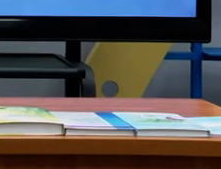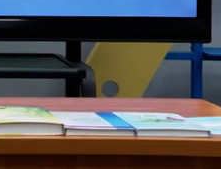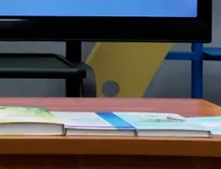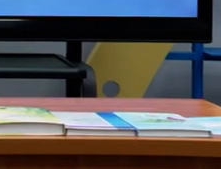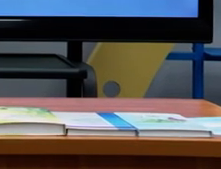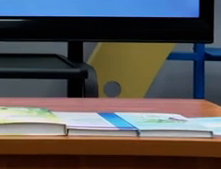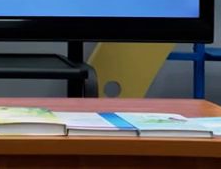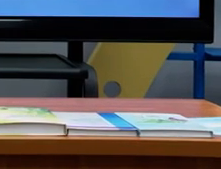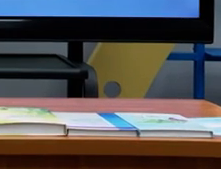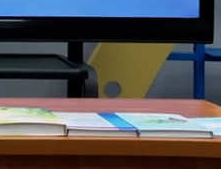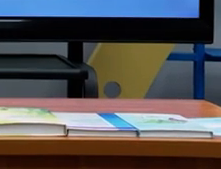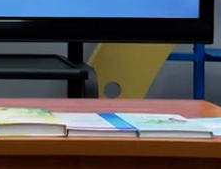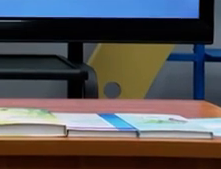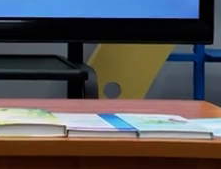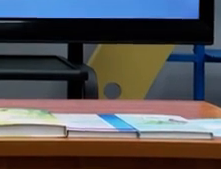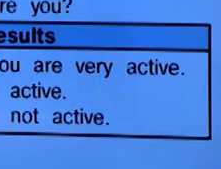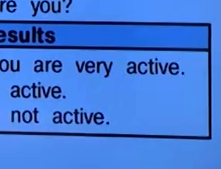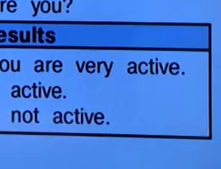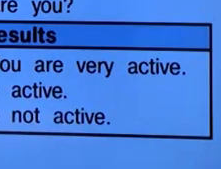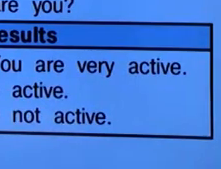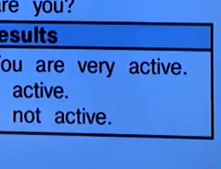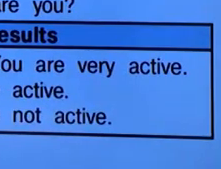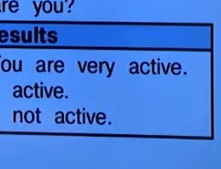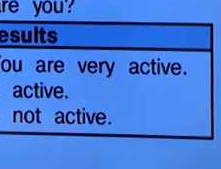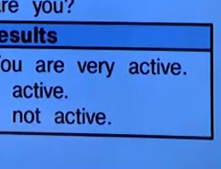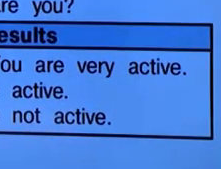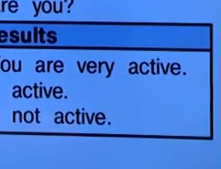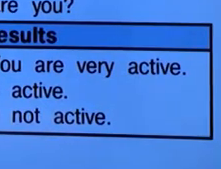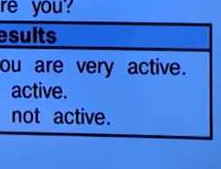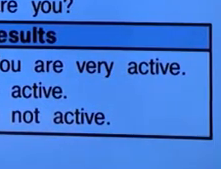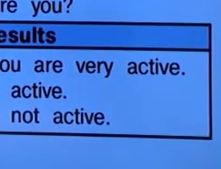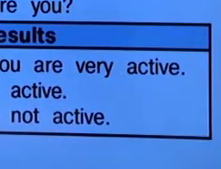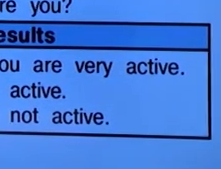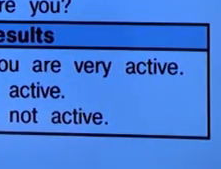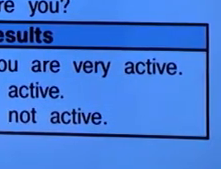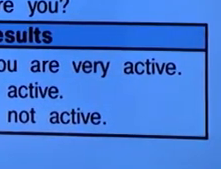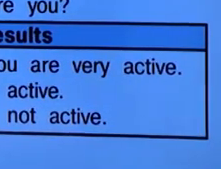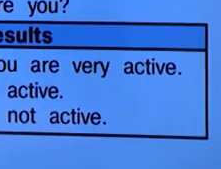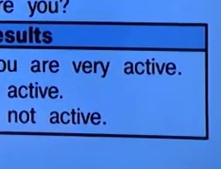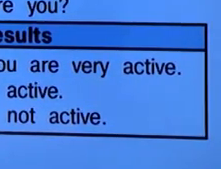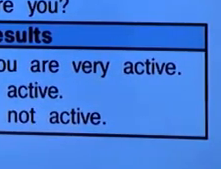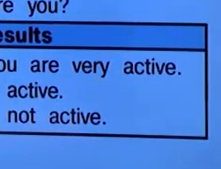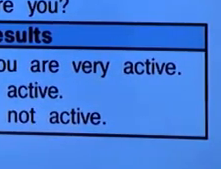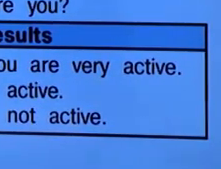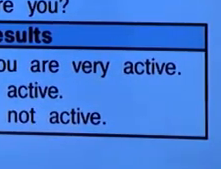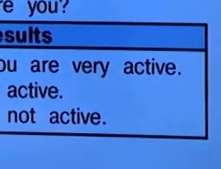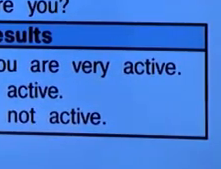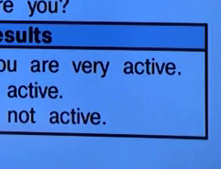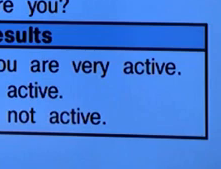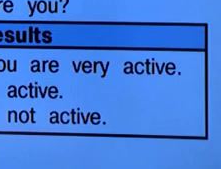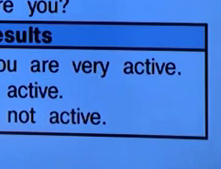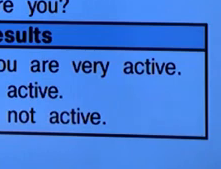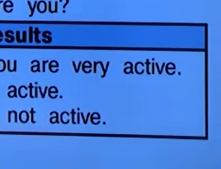number 2A. Read and write your answers. Okay, so right now we'll